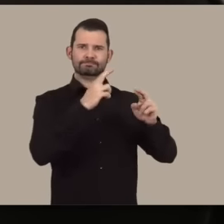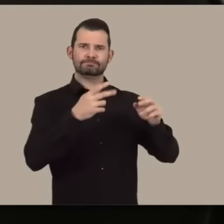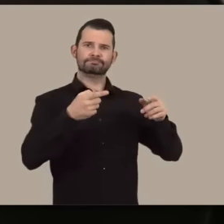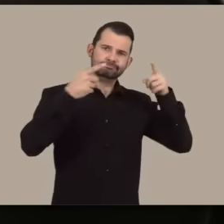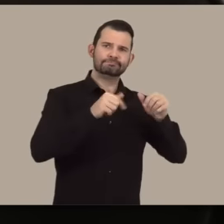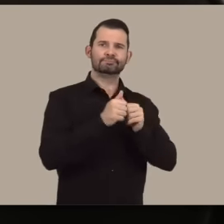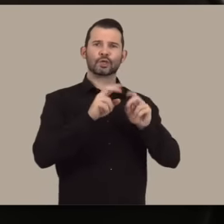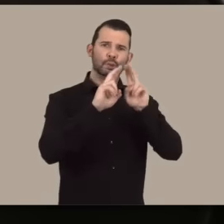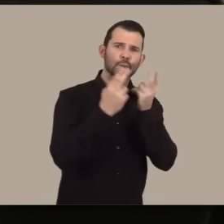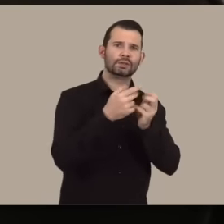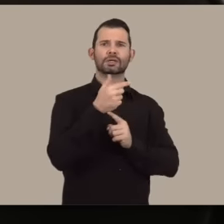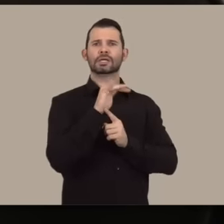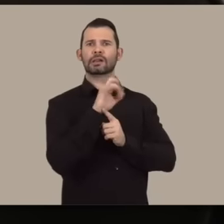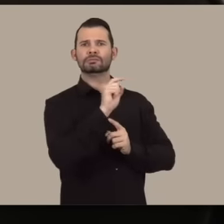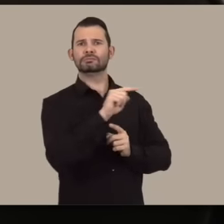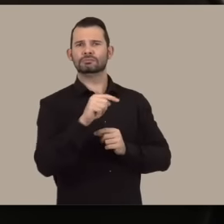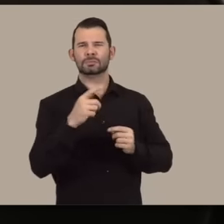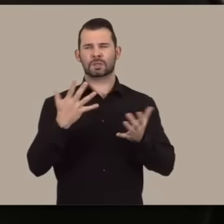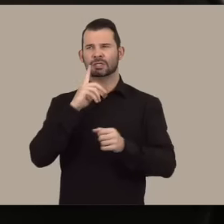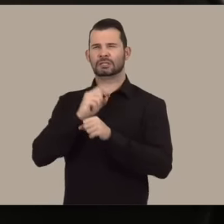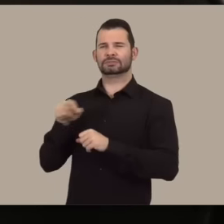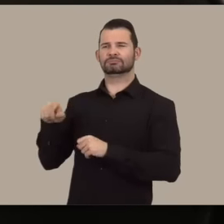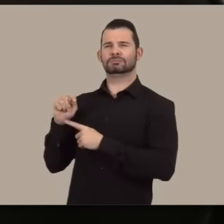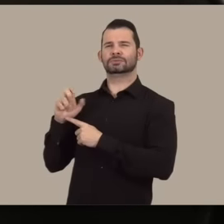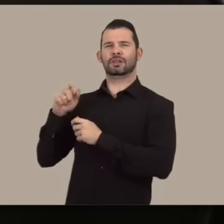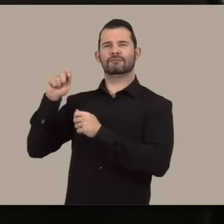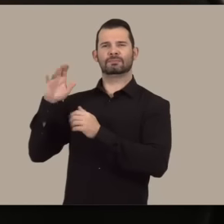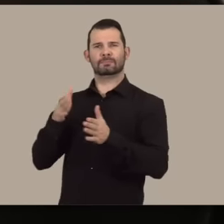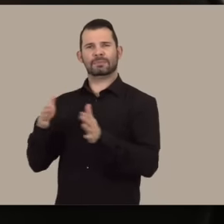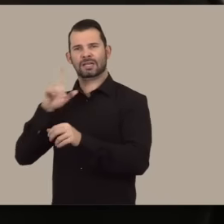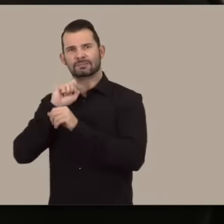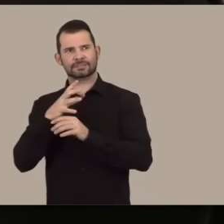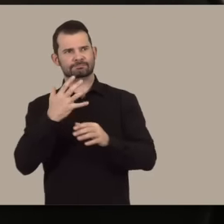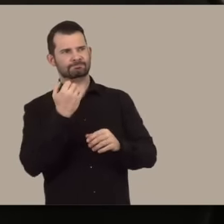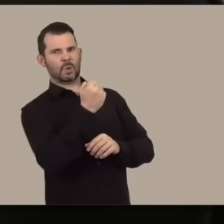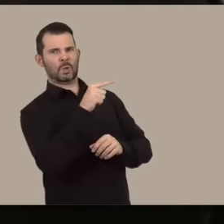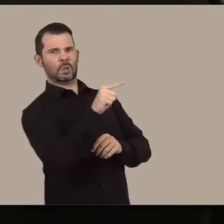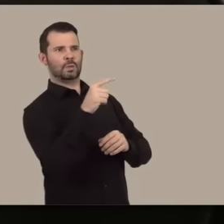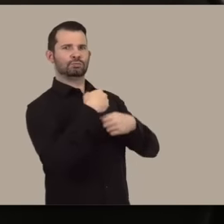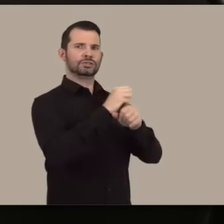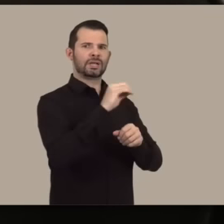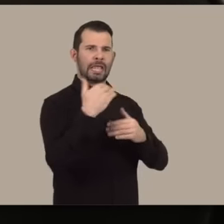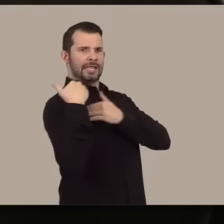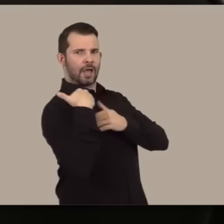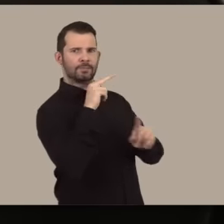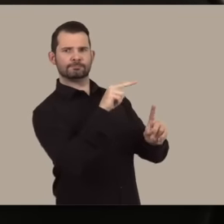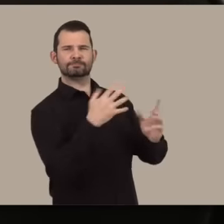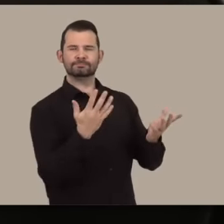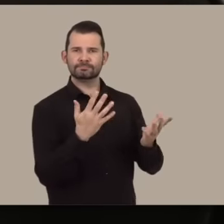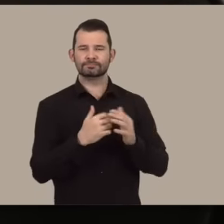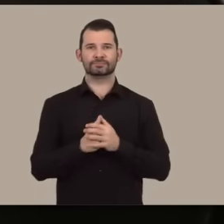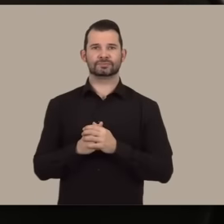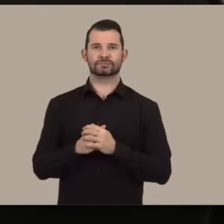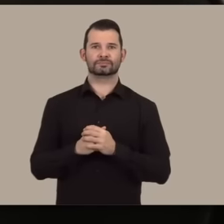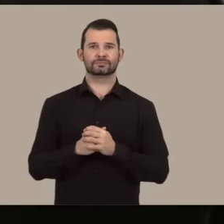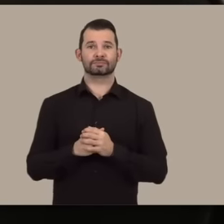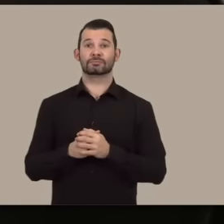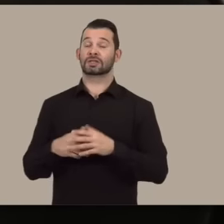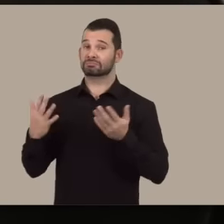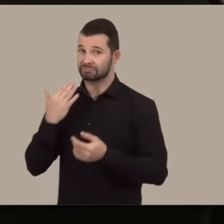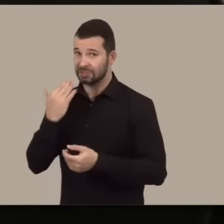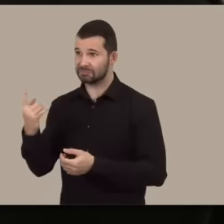production companies remain in good standing with unions and guilds, what is Telefilm's plan to hold production companies